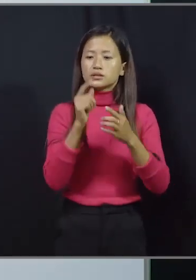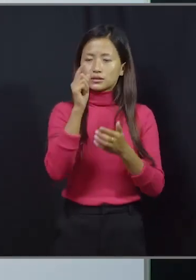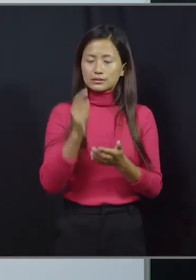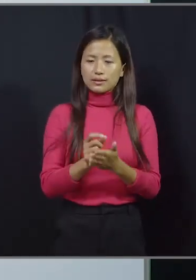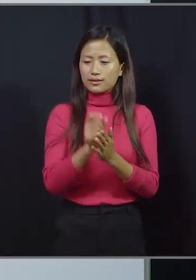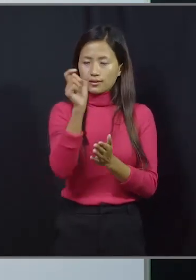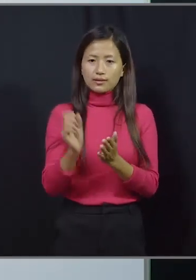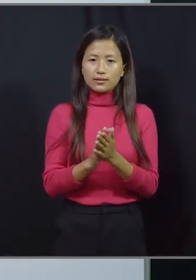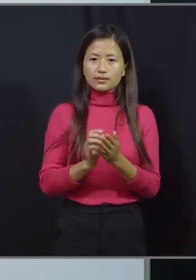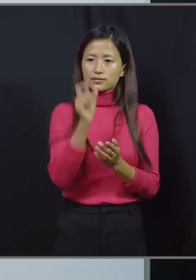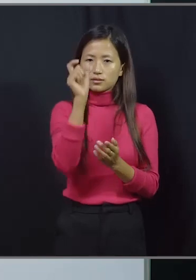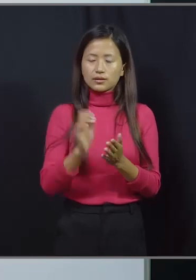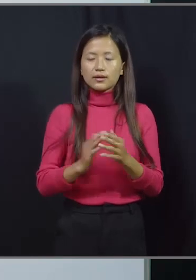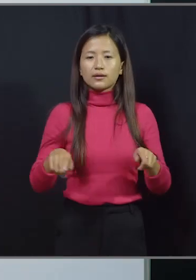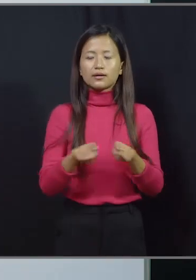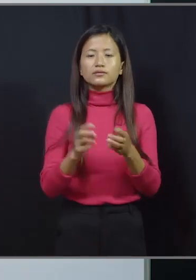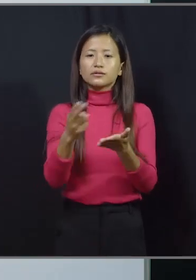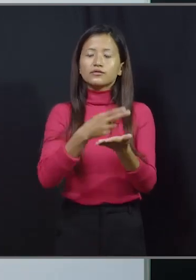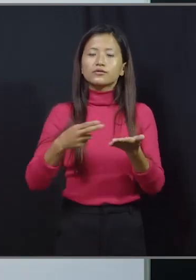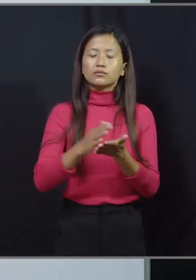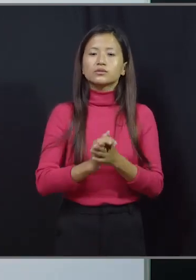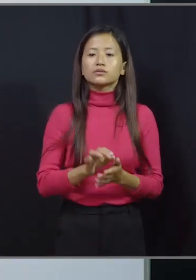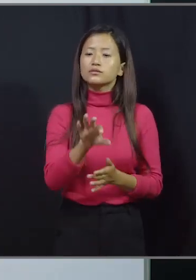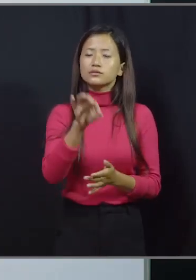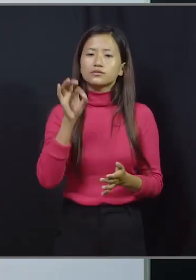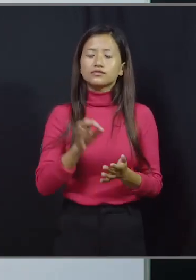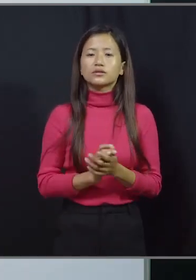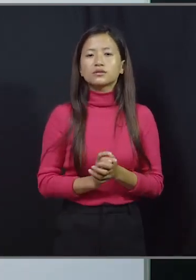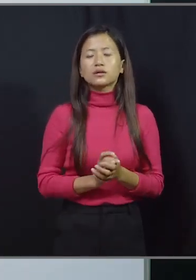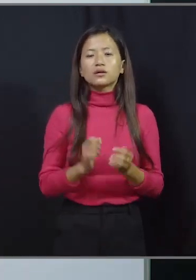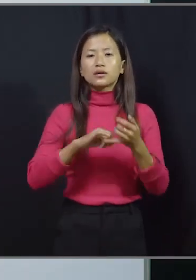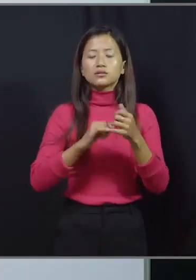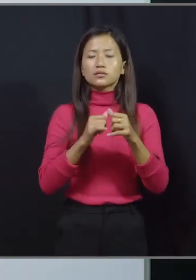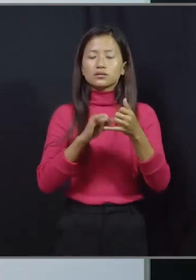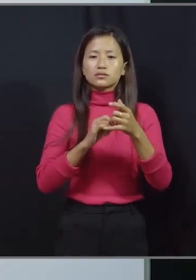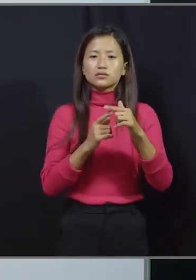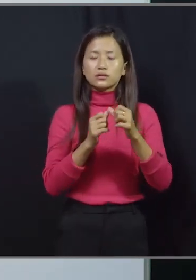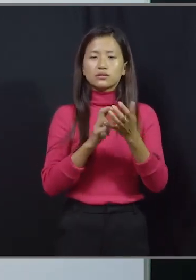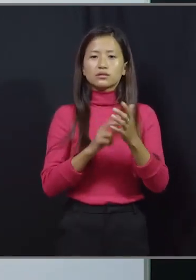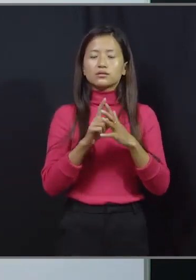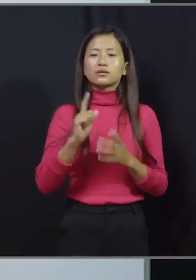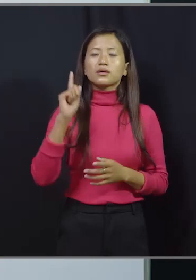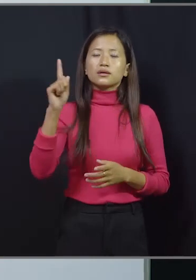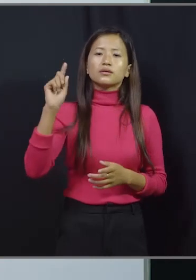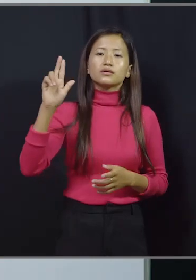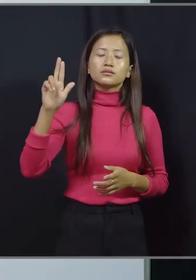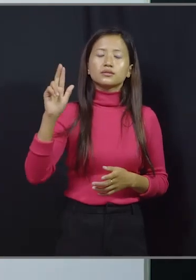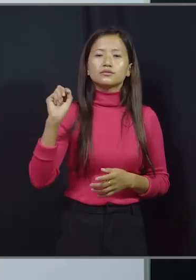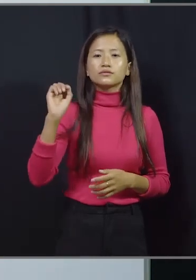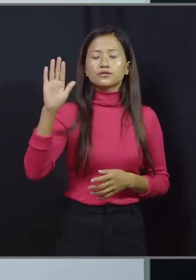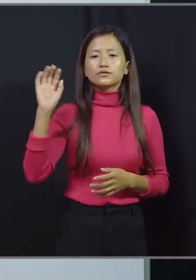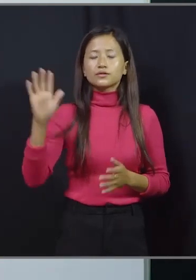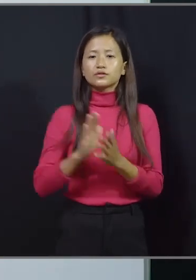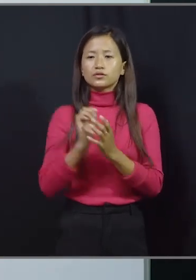of the Chota Nagpur region in the south. You will also find the Santhal uprisings of 1855 to 56, which we have